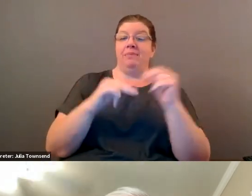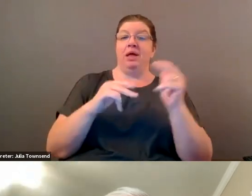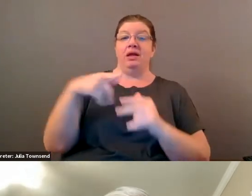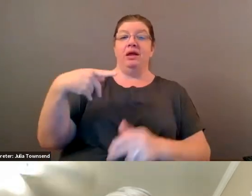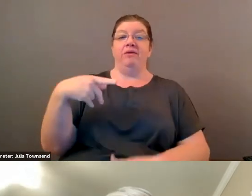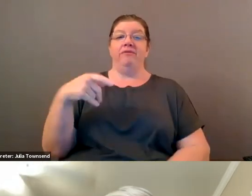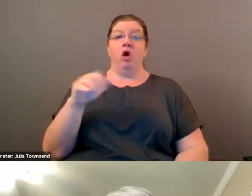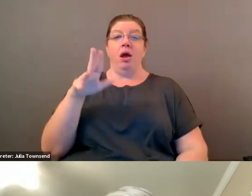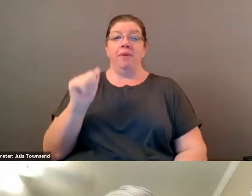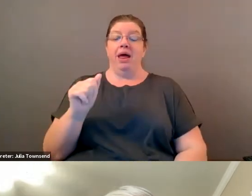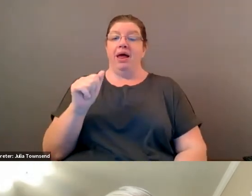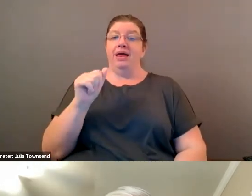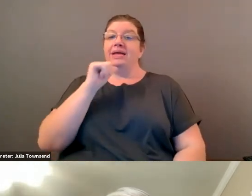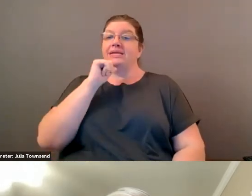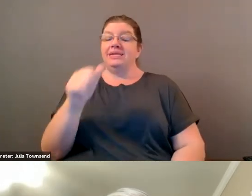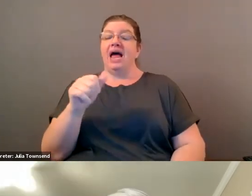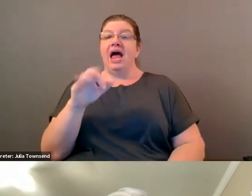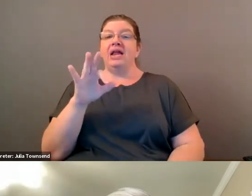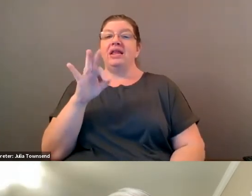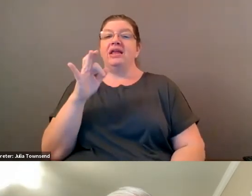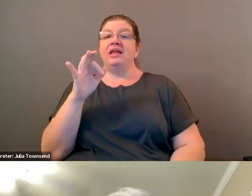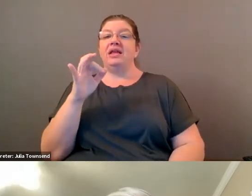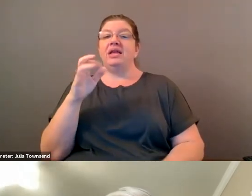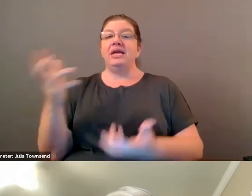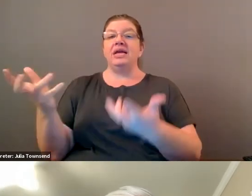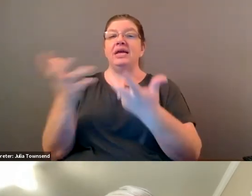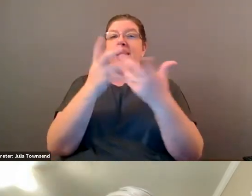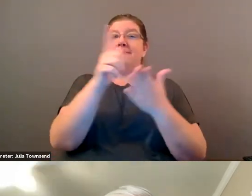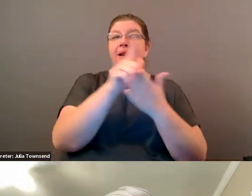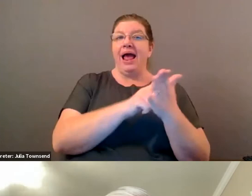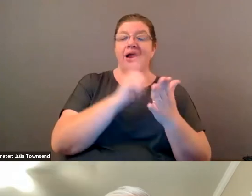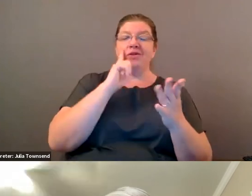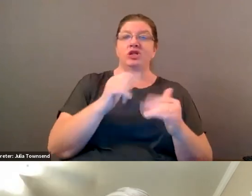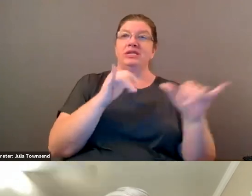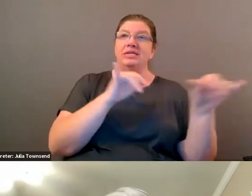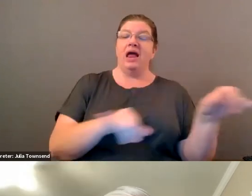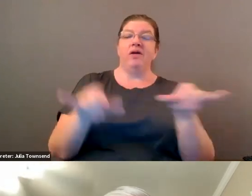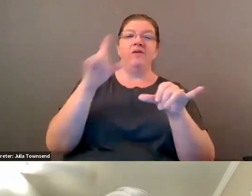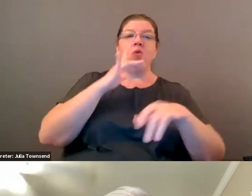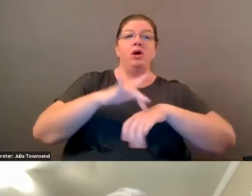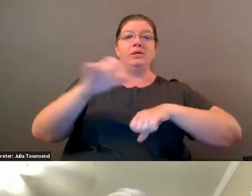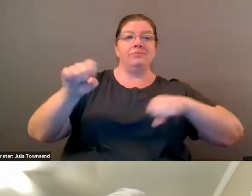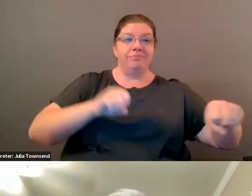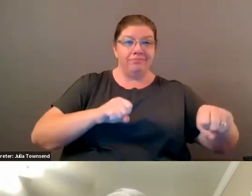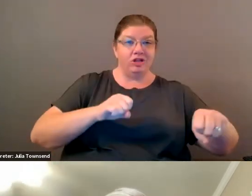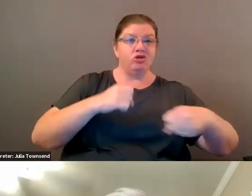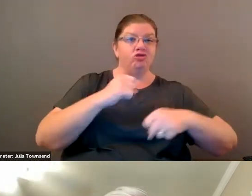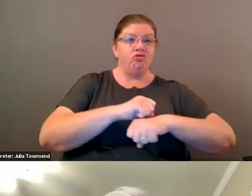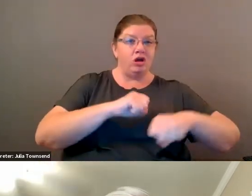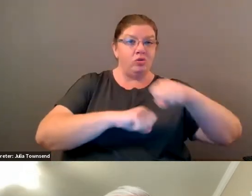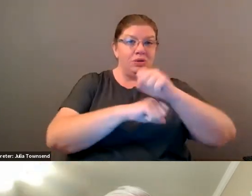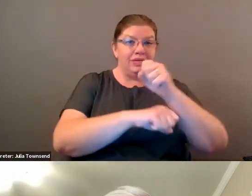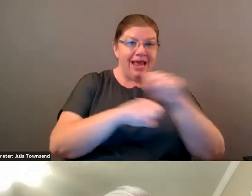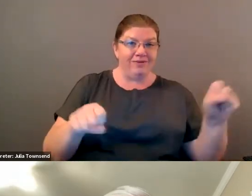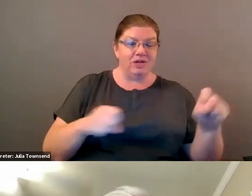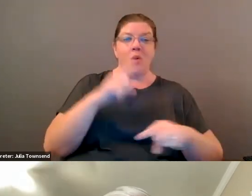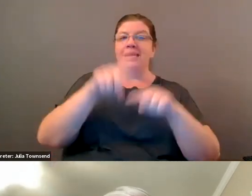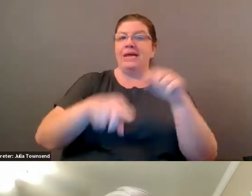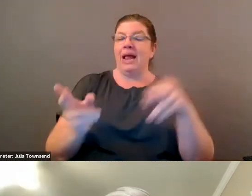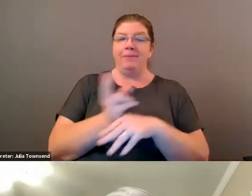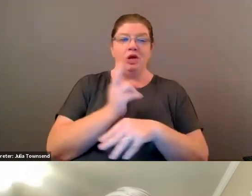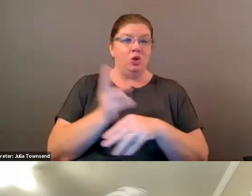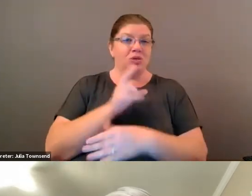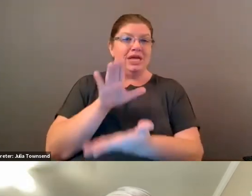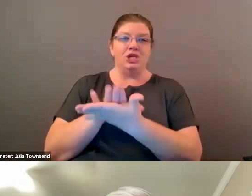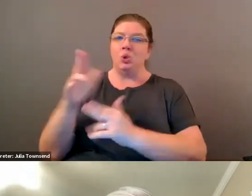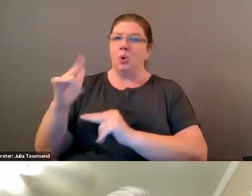is not field act compliant, which means that it doesn't meet current standards for seismic structural safety. And so it cannot be used as a